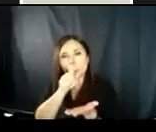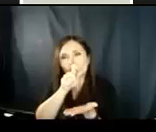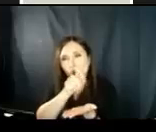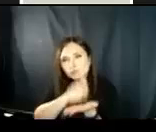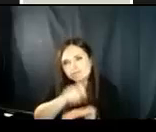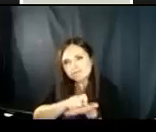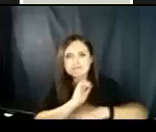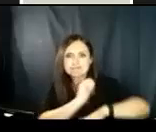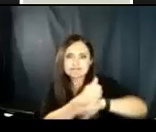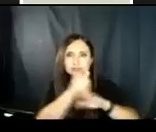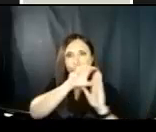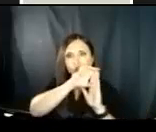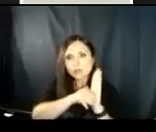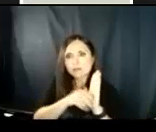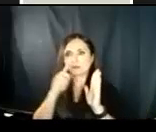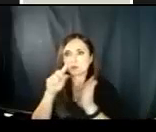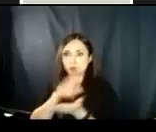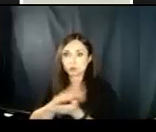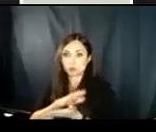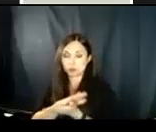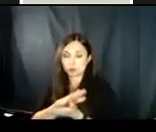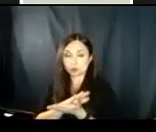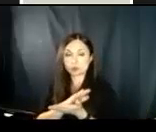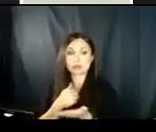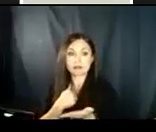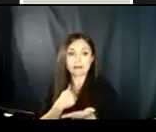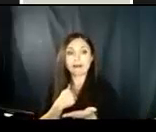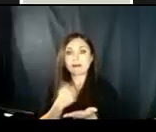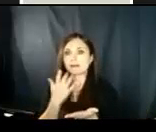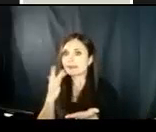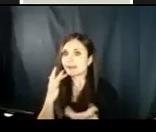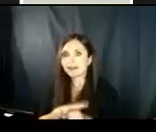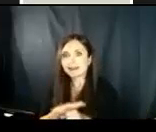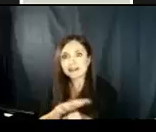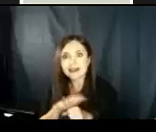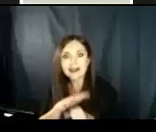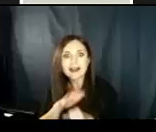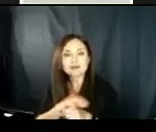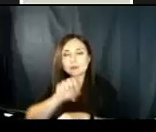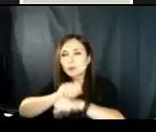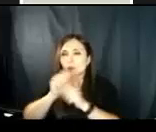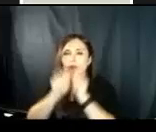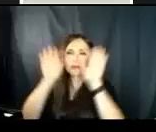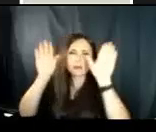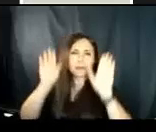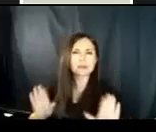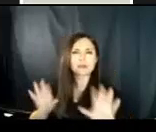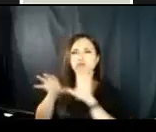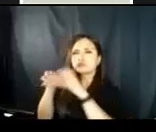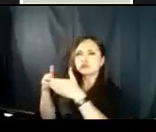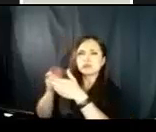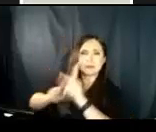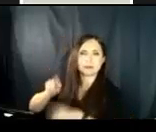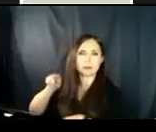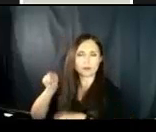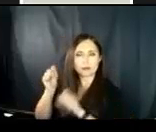and curriculum for our school. And I've been lucky enough to work with a great group of people who I've been